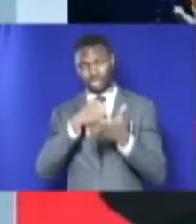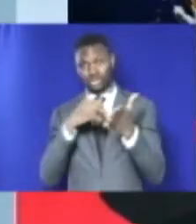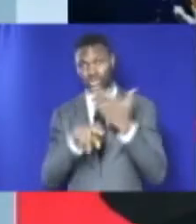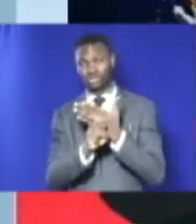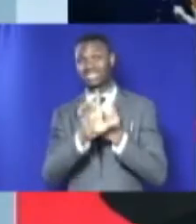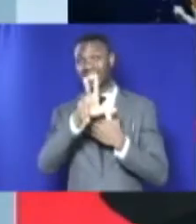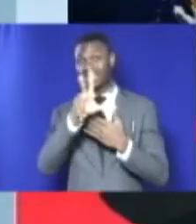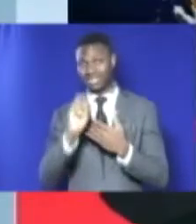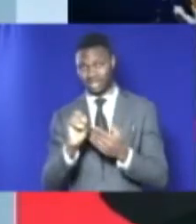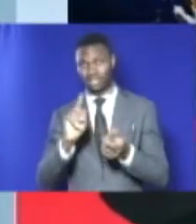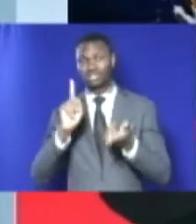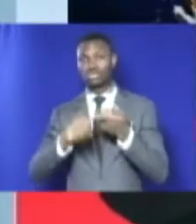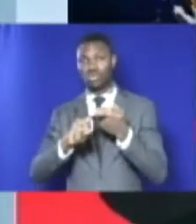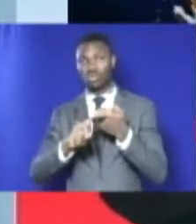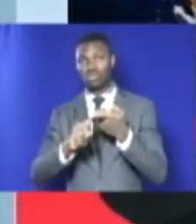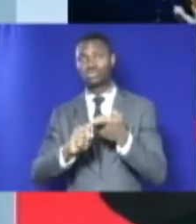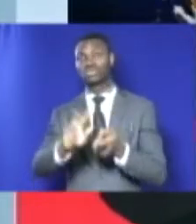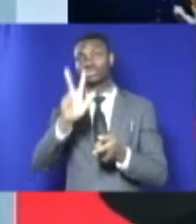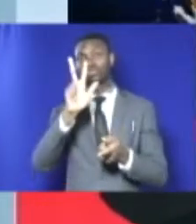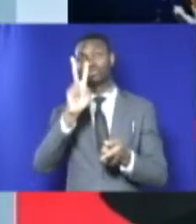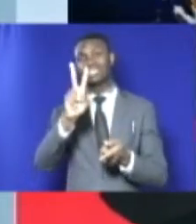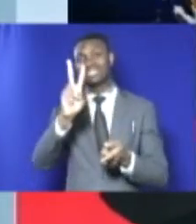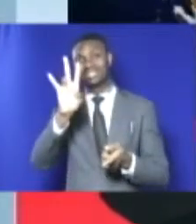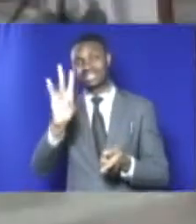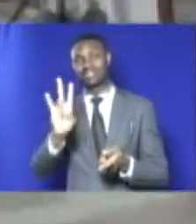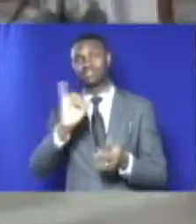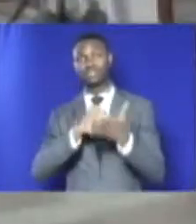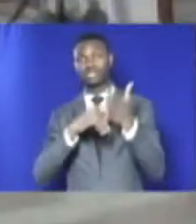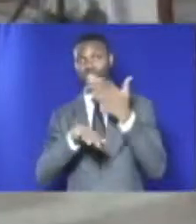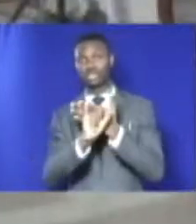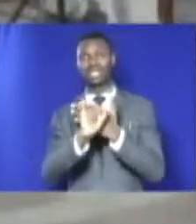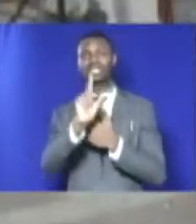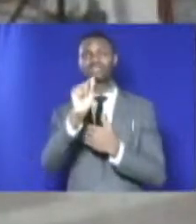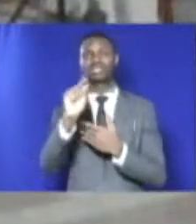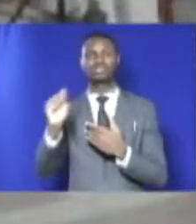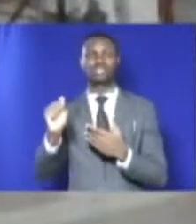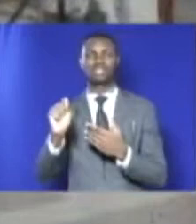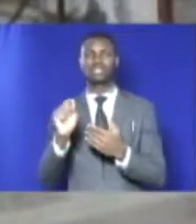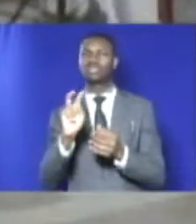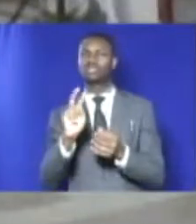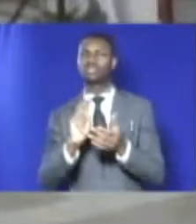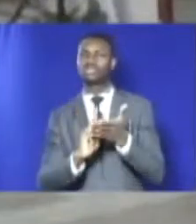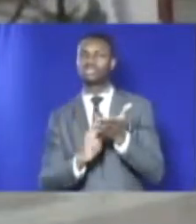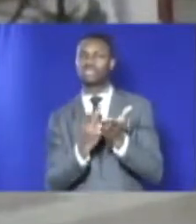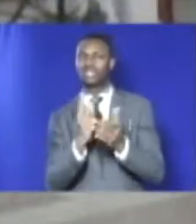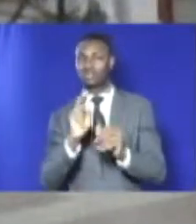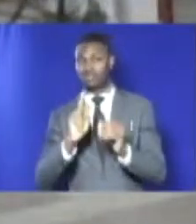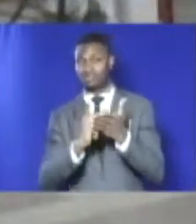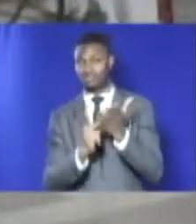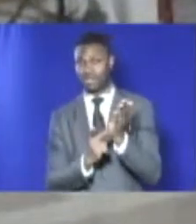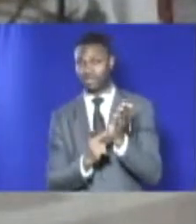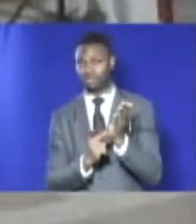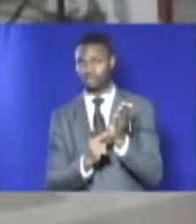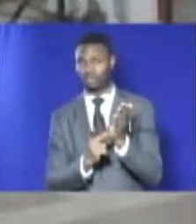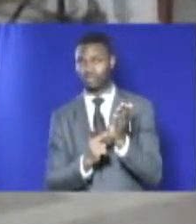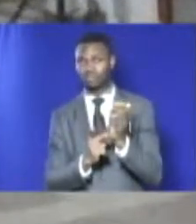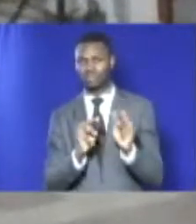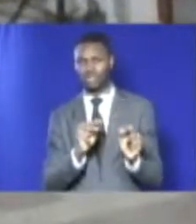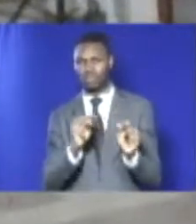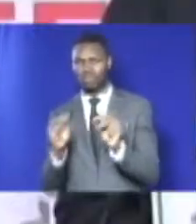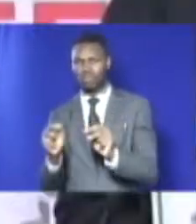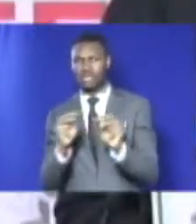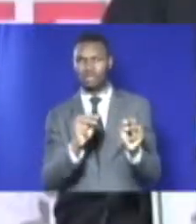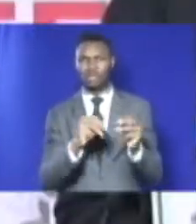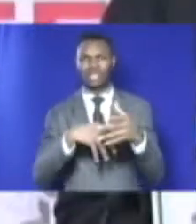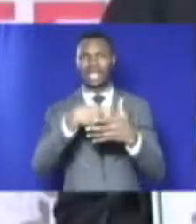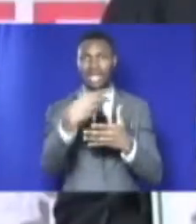27 July 2020. During the extension of the second phase, Boss Mustafa said movement across state borders